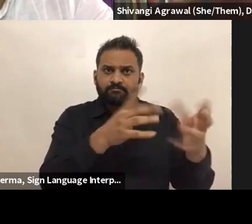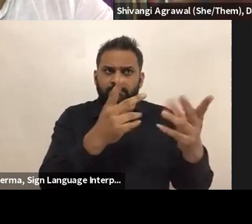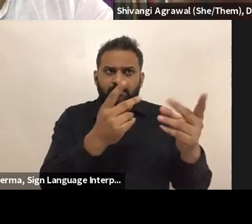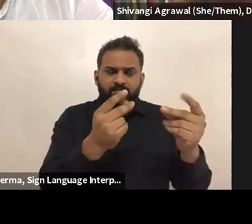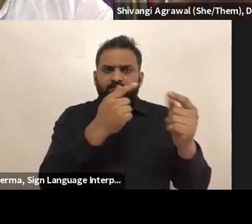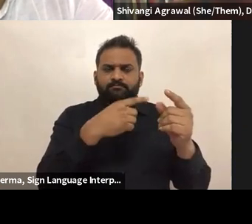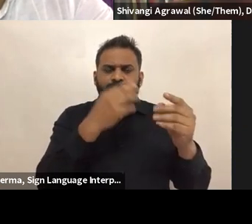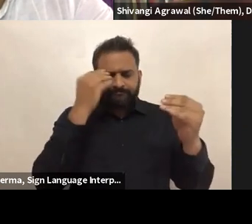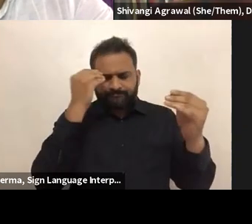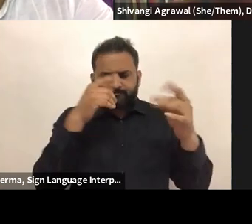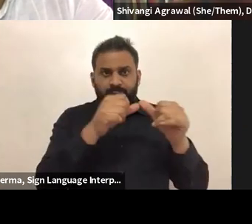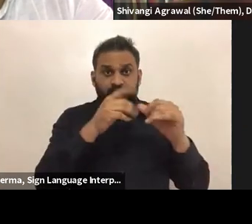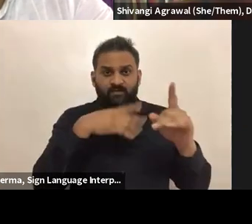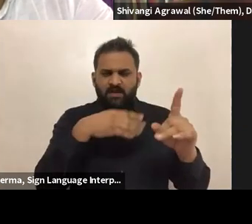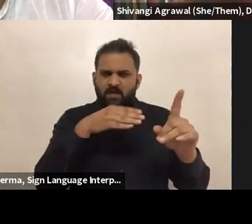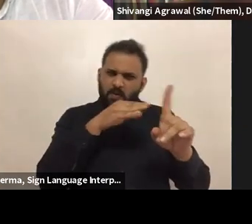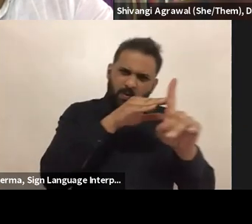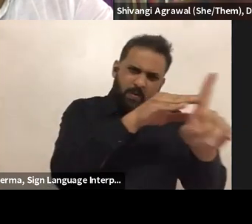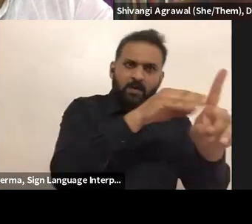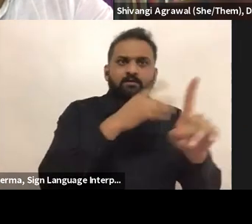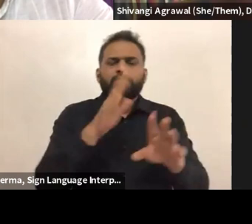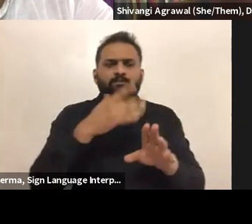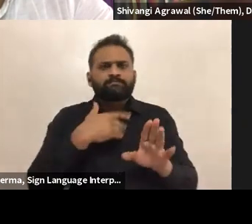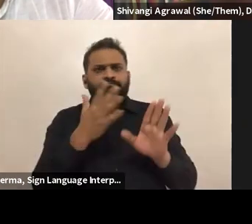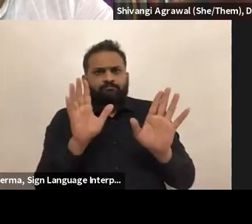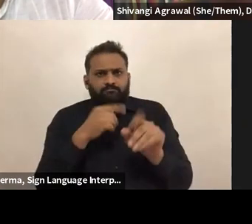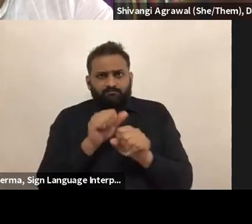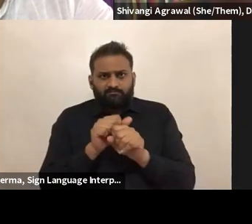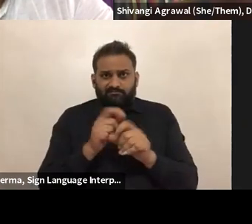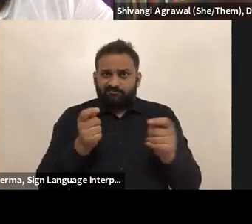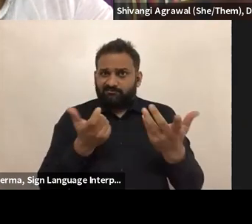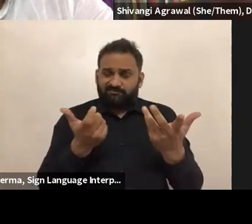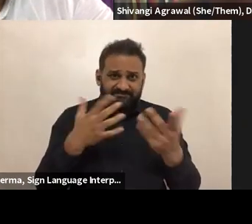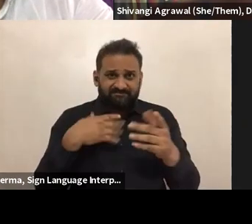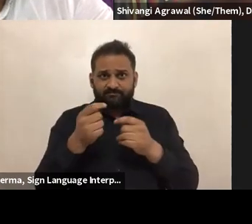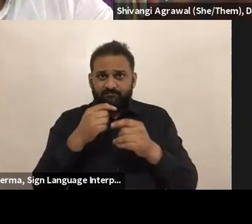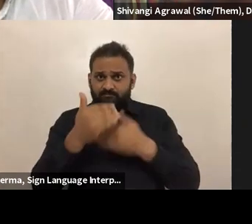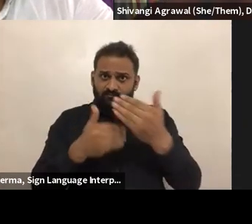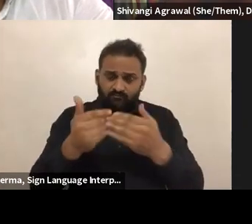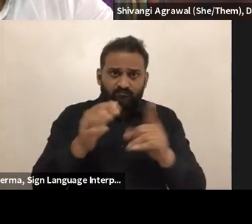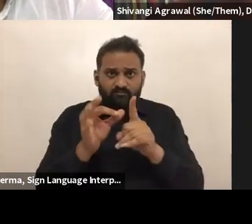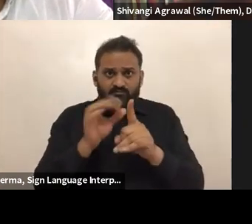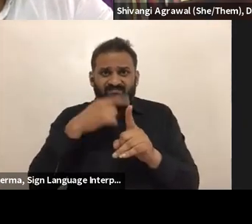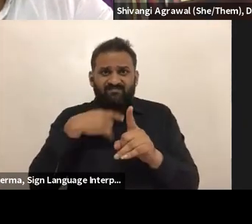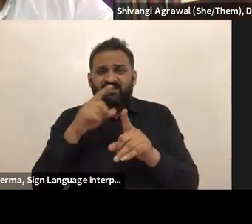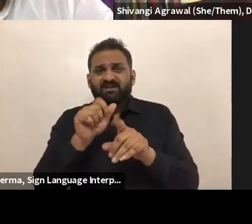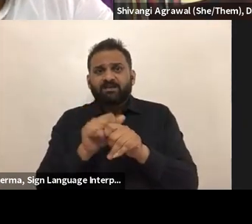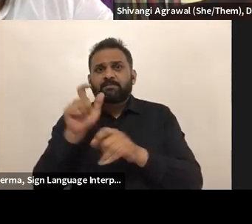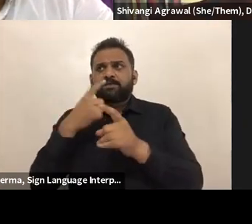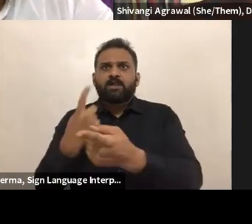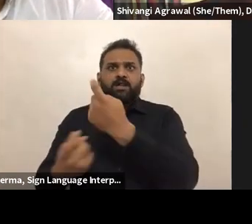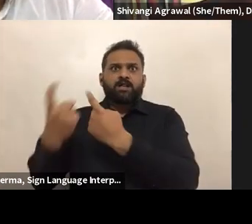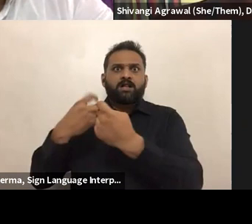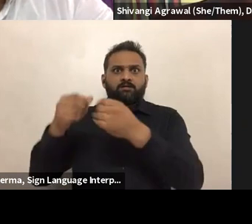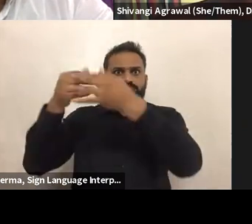not want to rush you too much. And I do have to play that hard role of, let's move it along, but because I do want to get to some of these audience questions, but I think I put